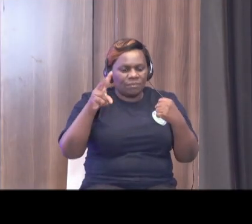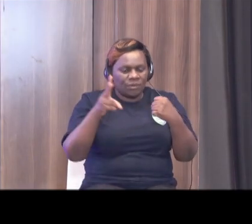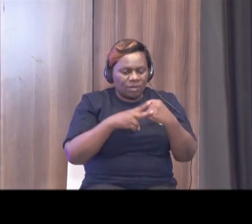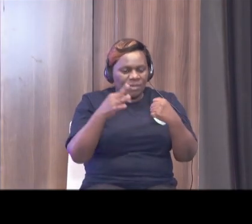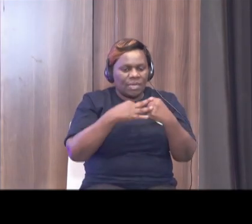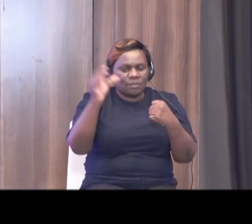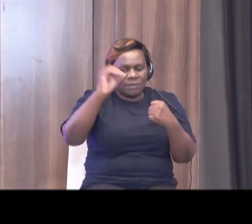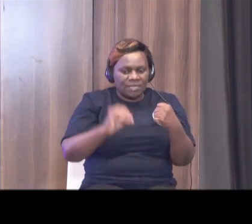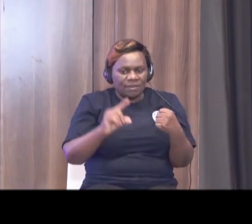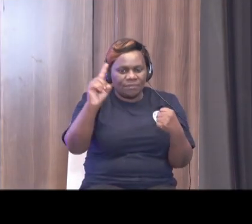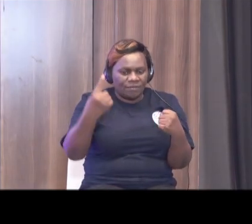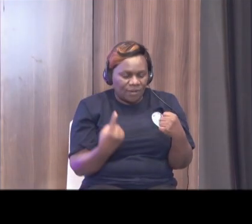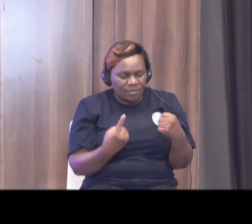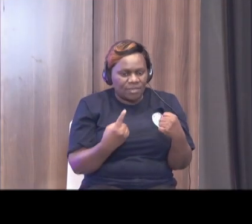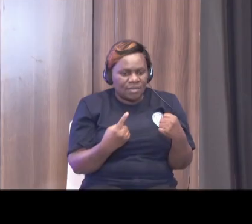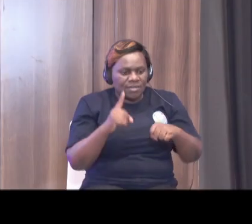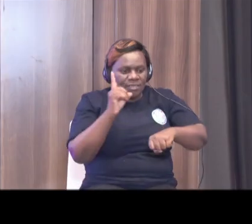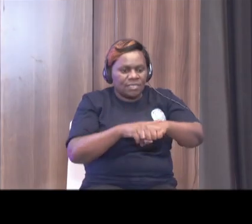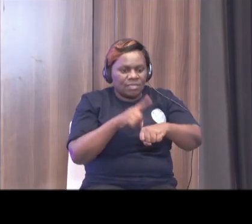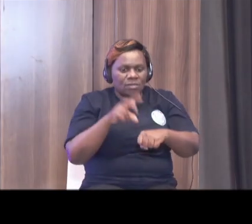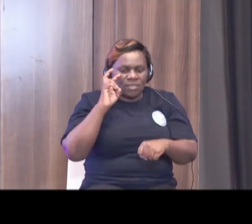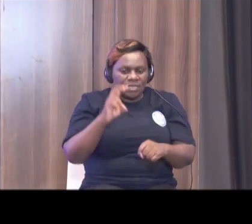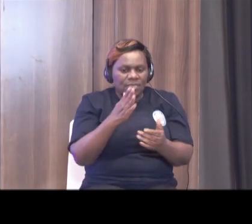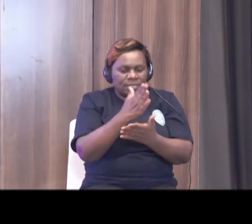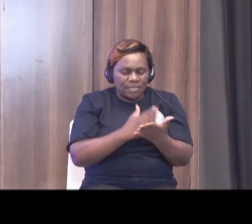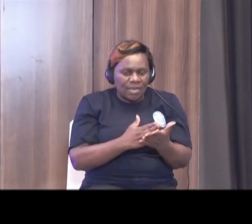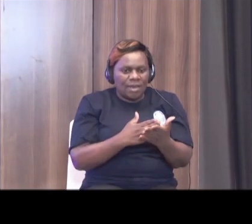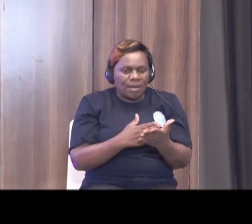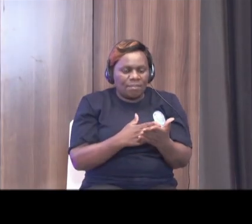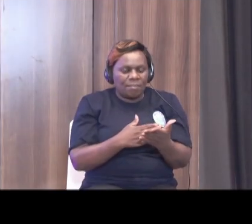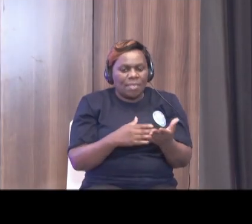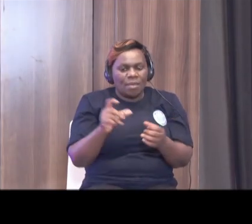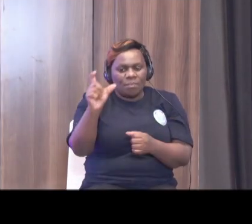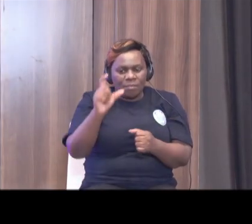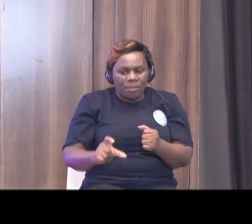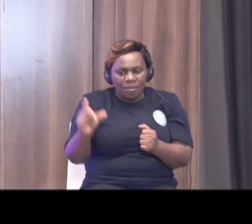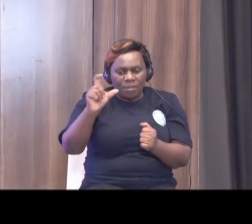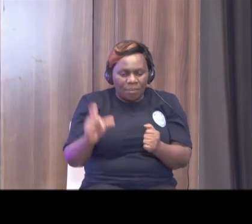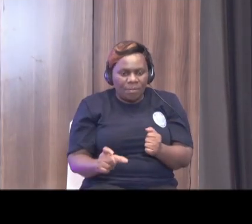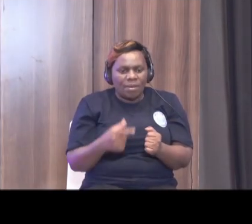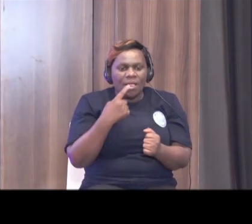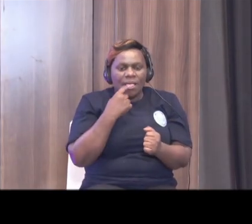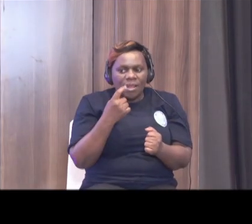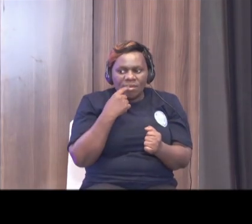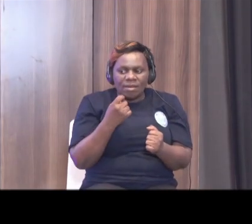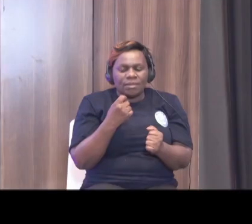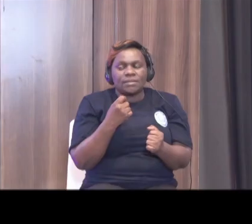67.8% in the first season. You can see some of the jurisdictions and provinces that are in red are